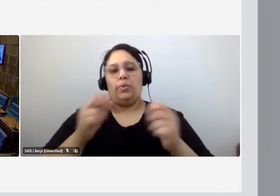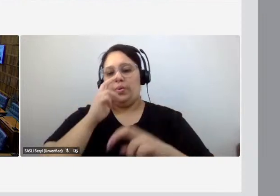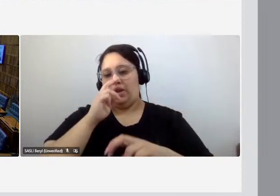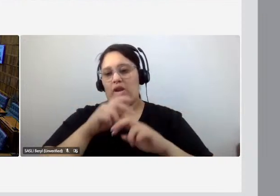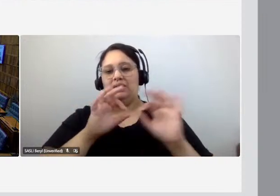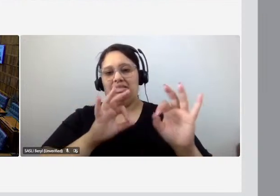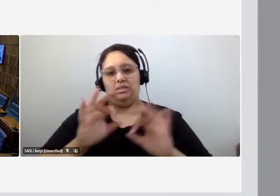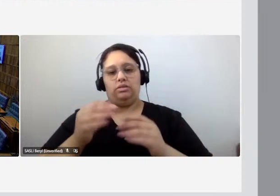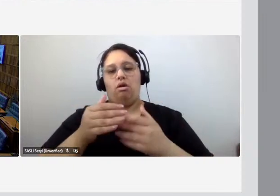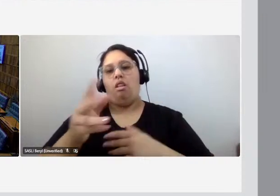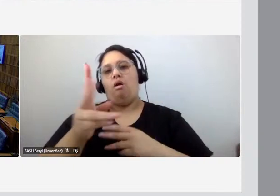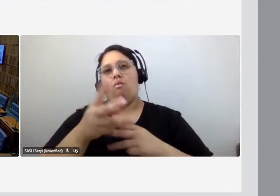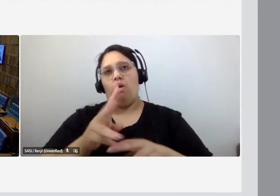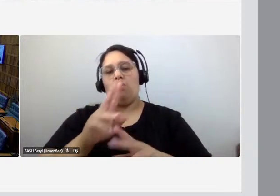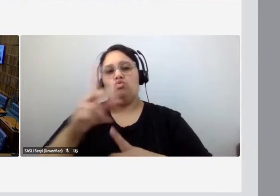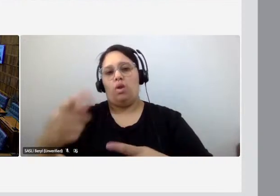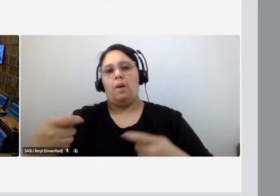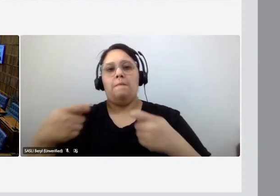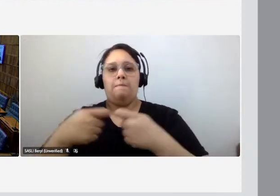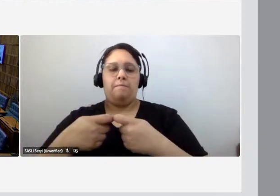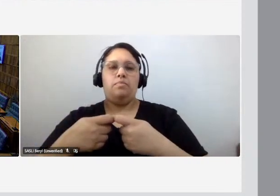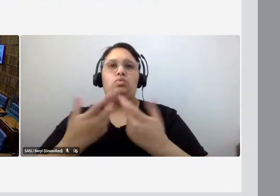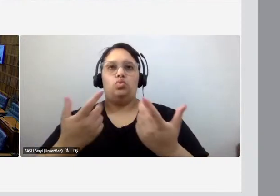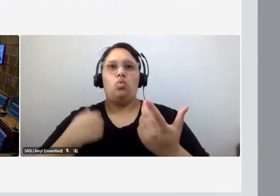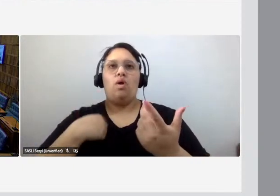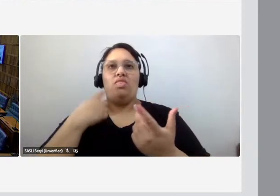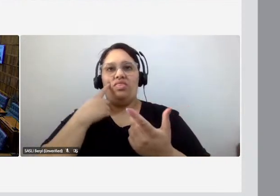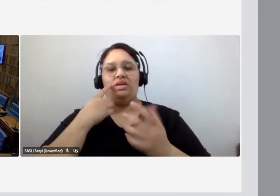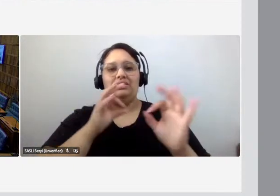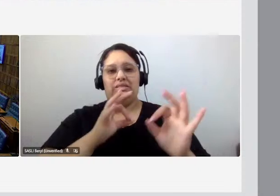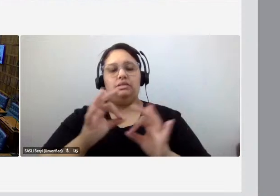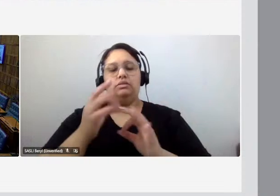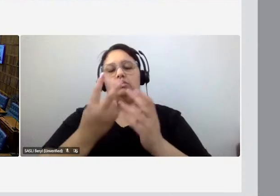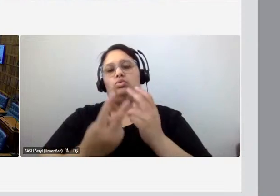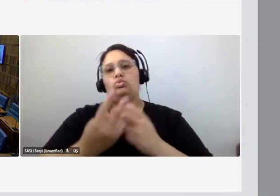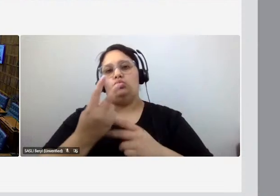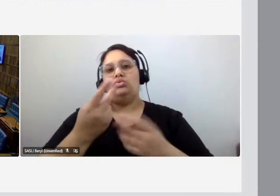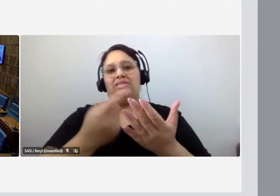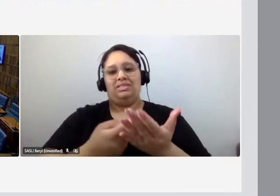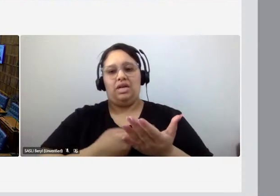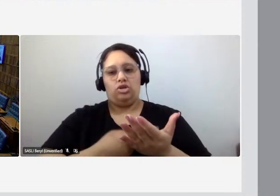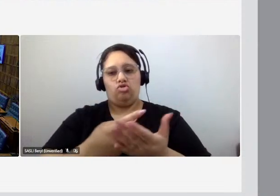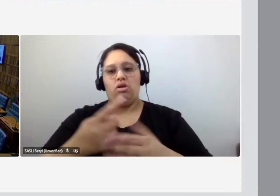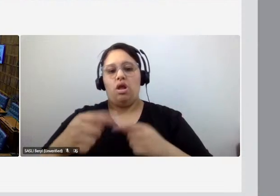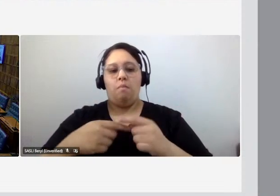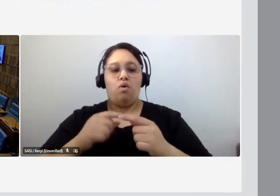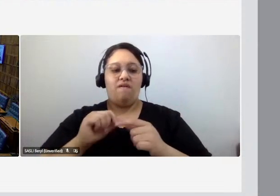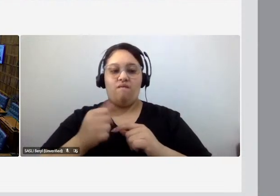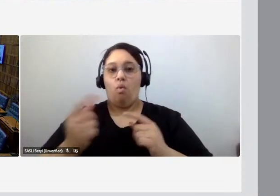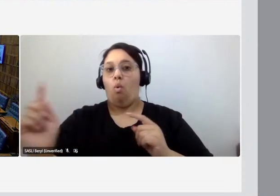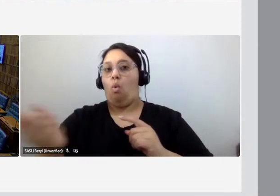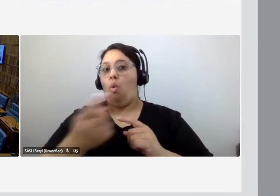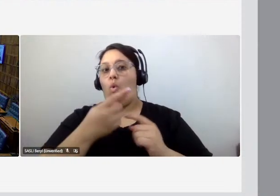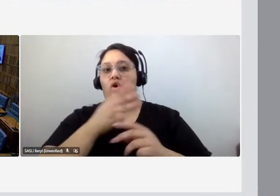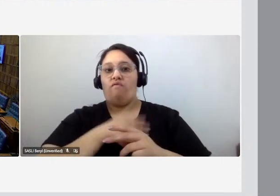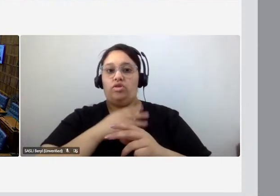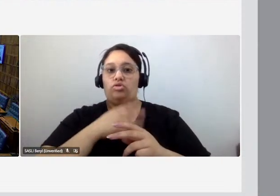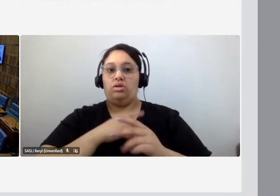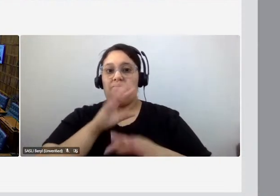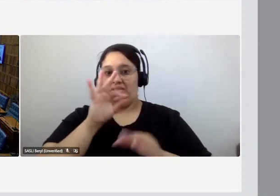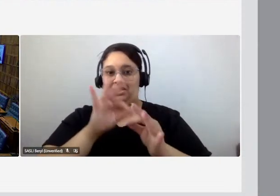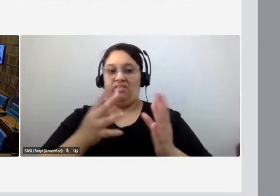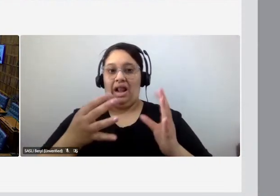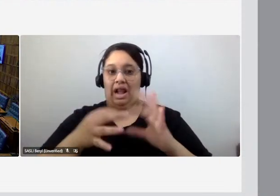certainly go a long way in contributing. So I think that was the discussion was around, wasn't for any official to specifically look